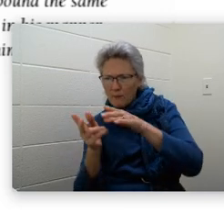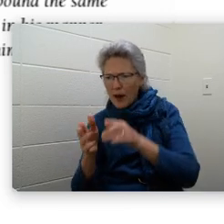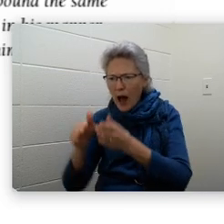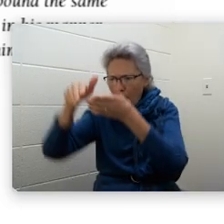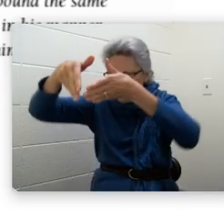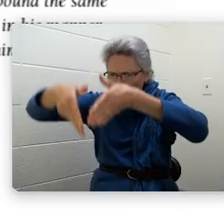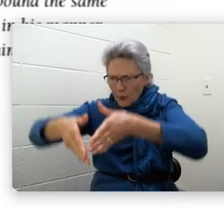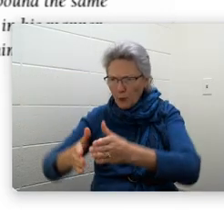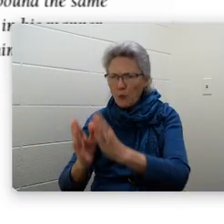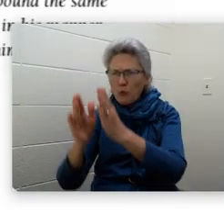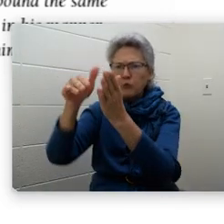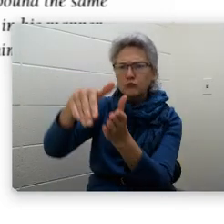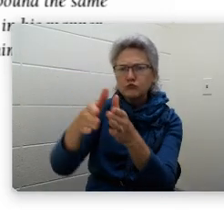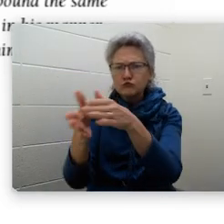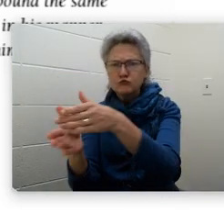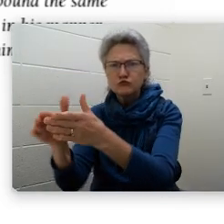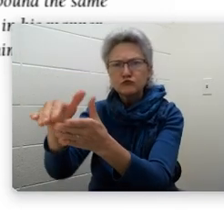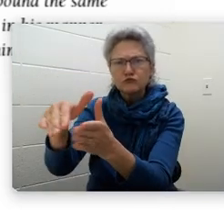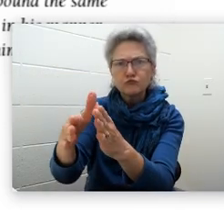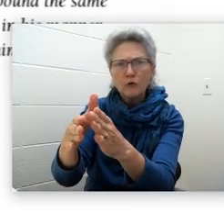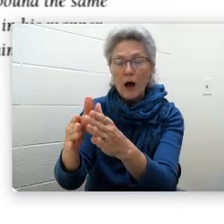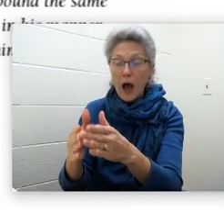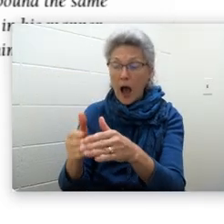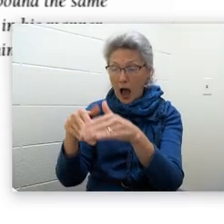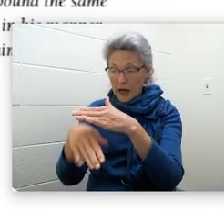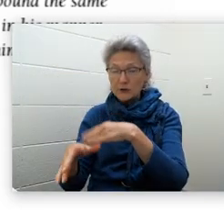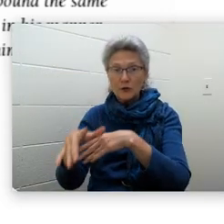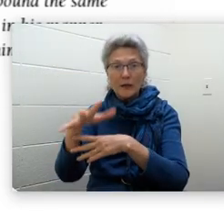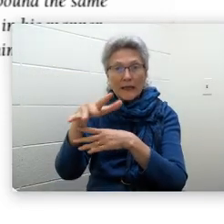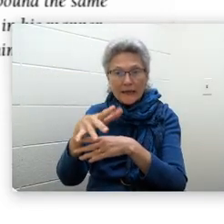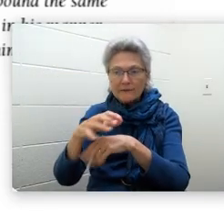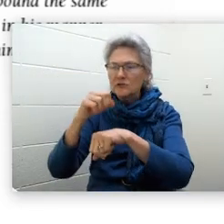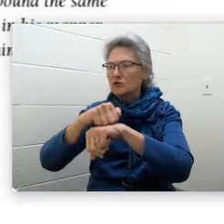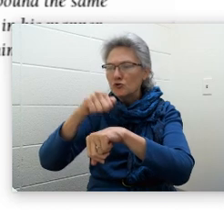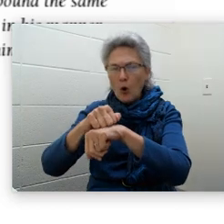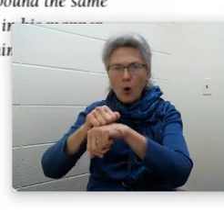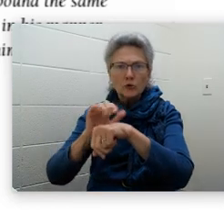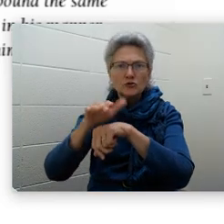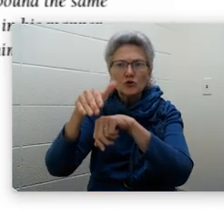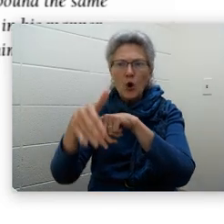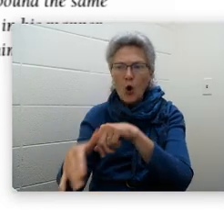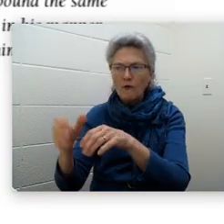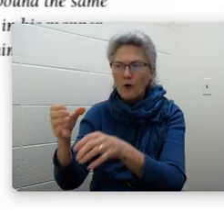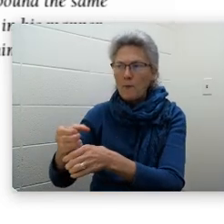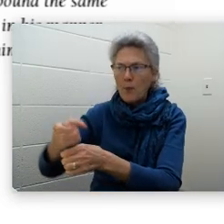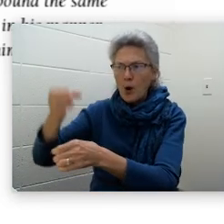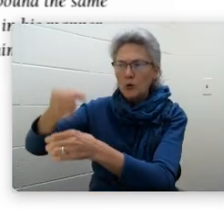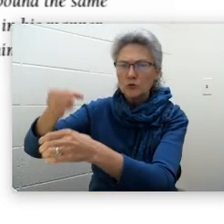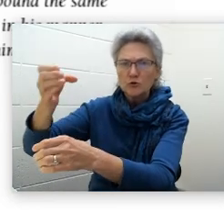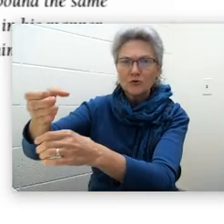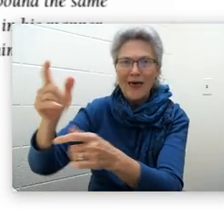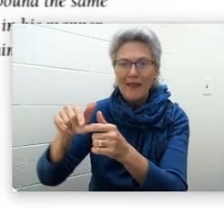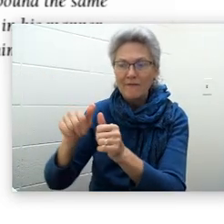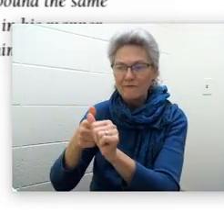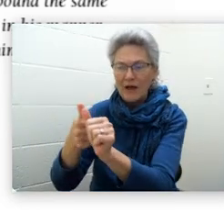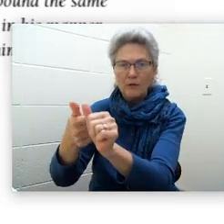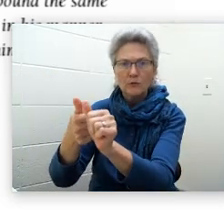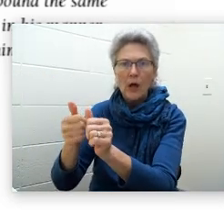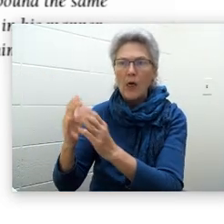some large, loosely piled stones, under a pile of chestnut posts, then followed the remains of an old